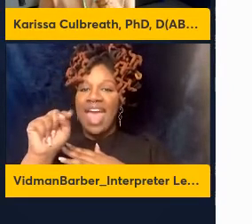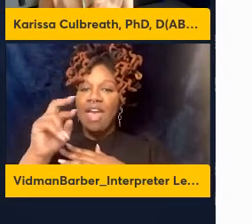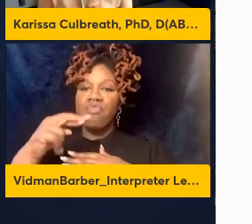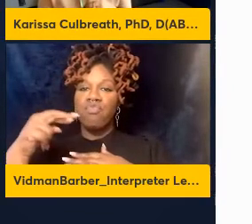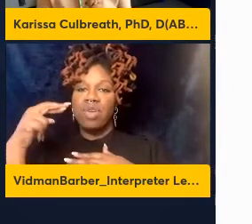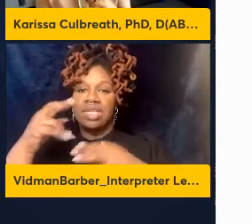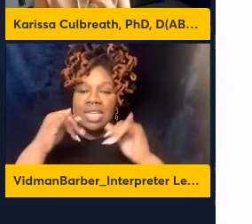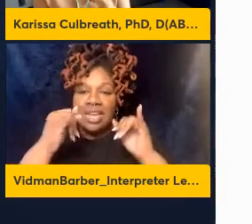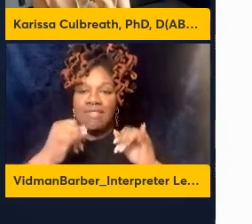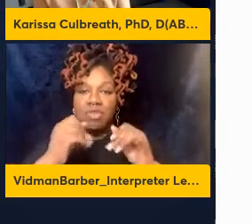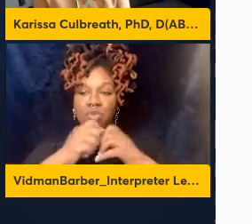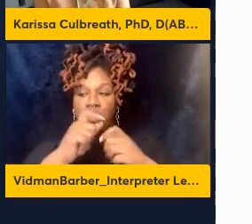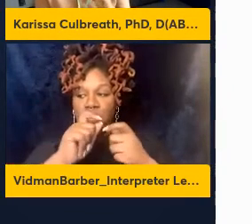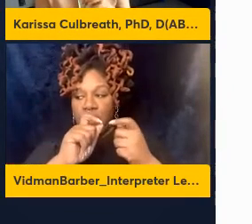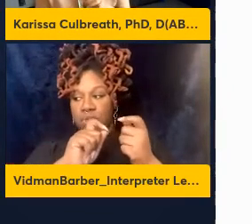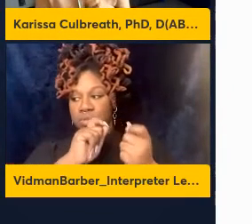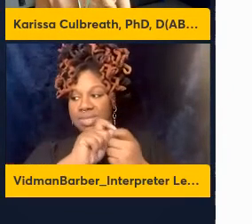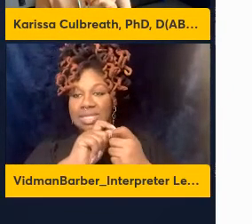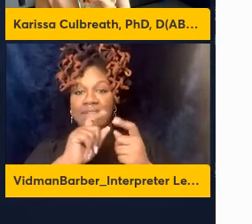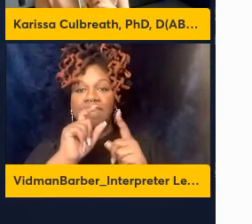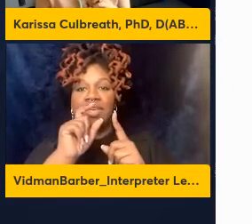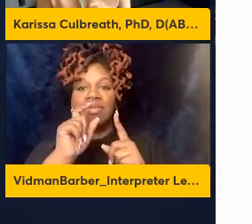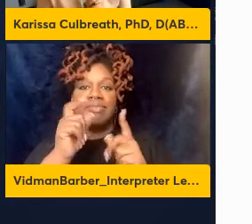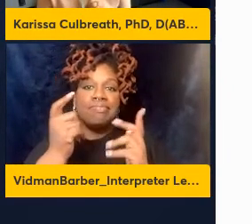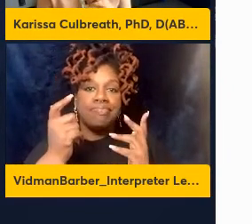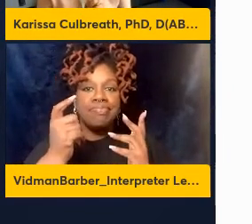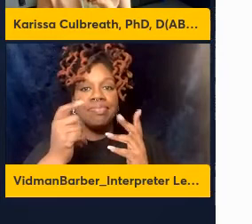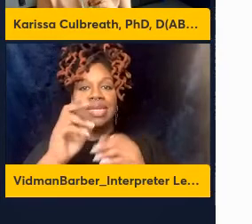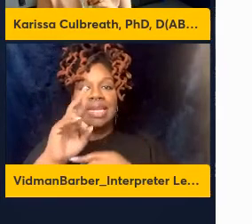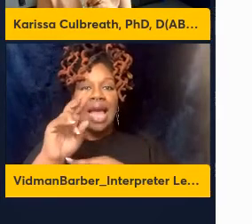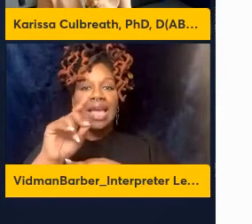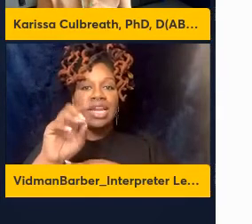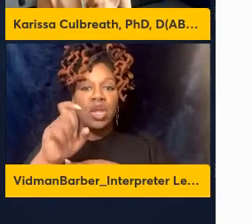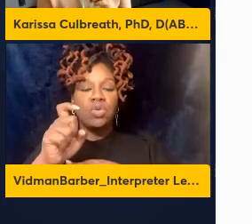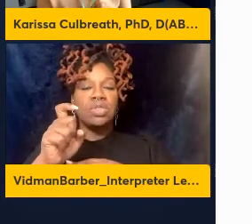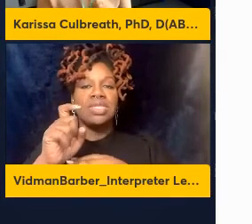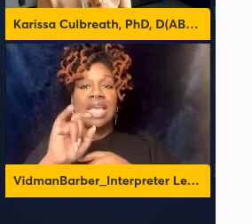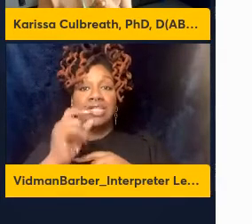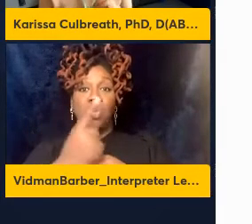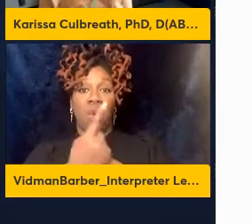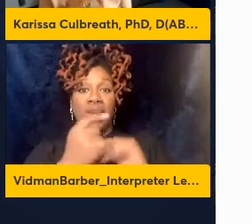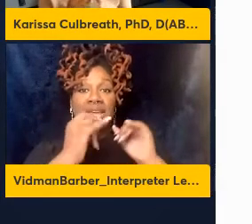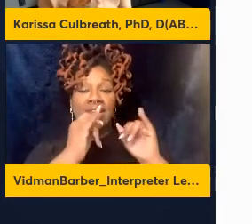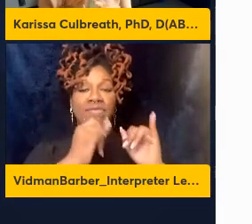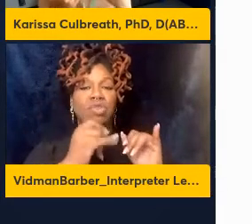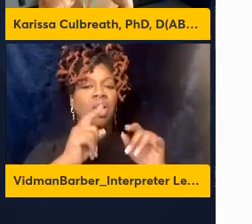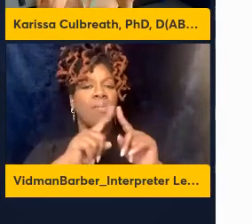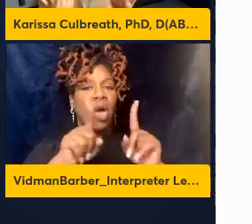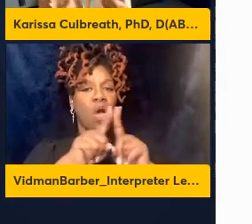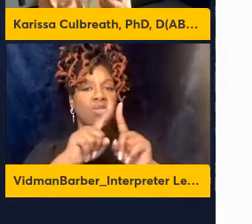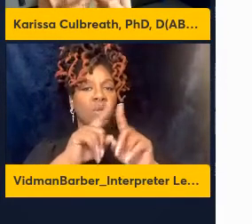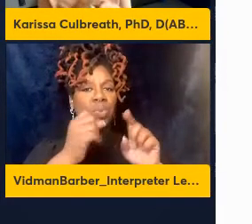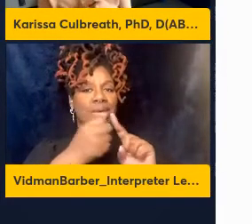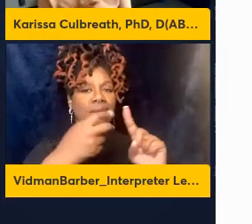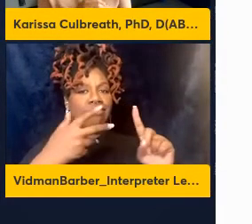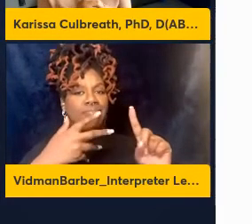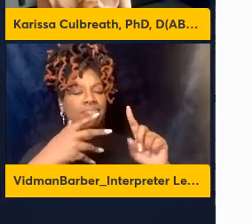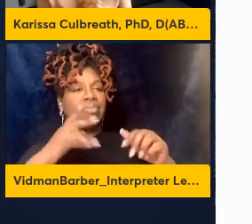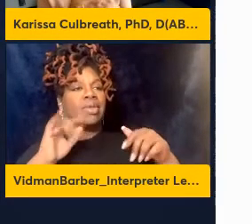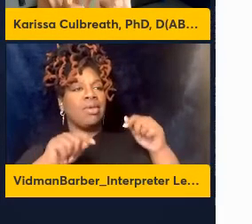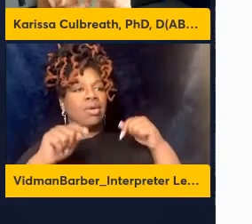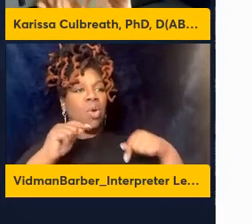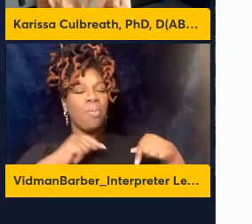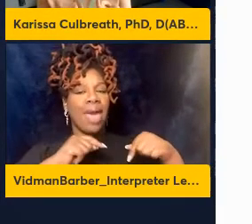specific condition, as a single individual, we can also, going back to our understanding and